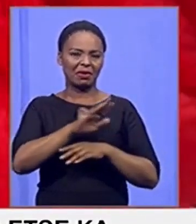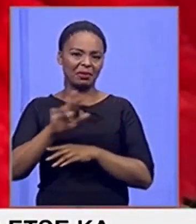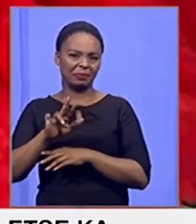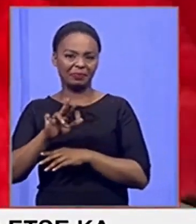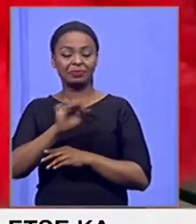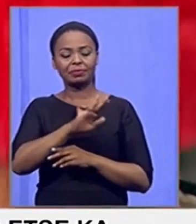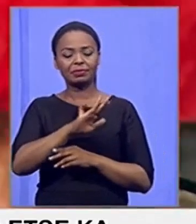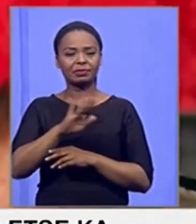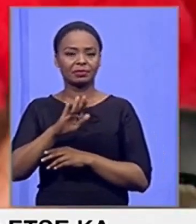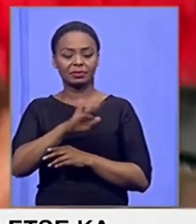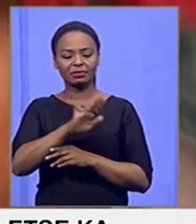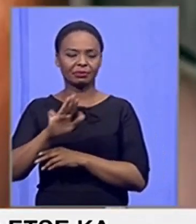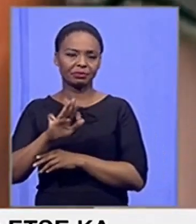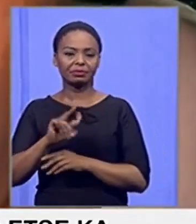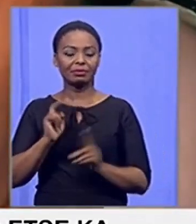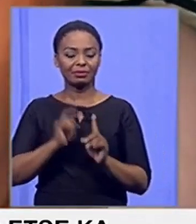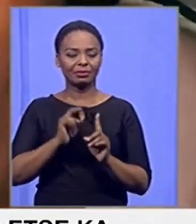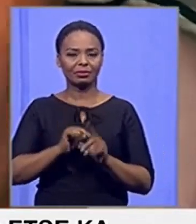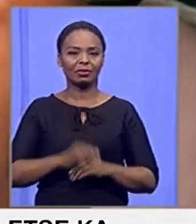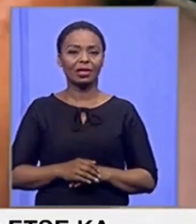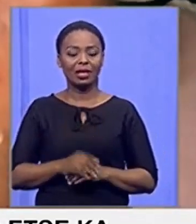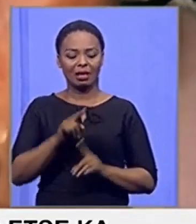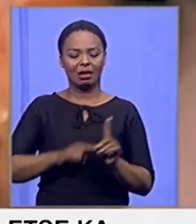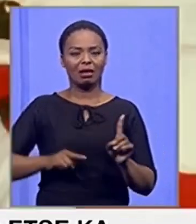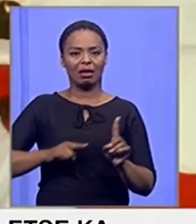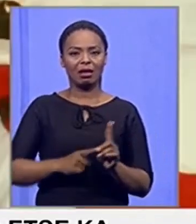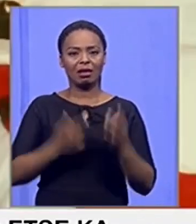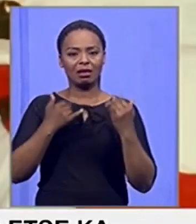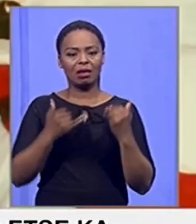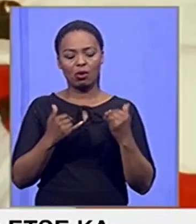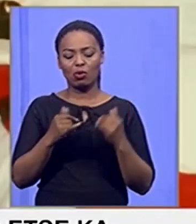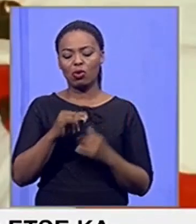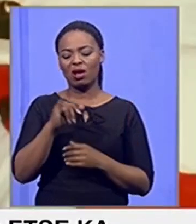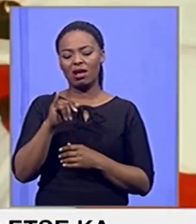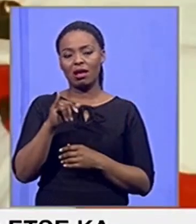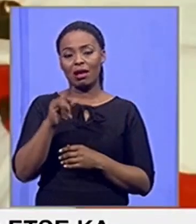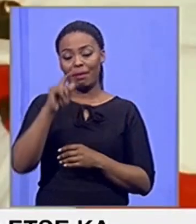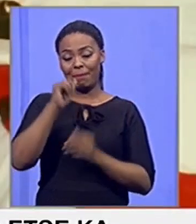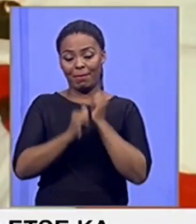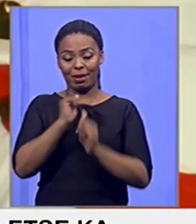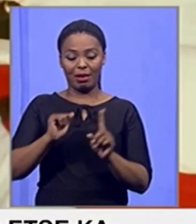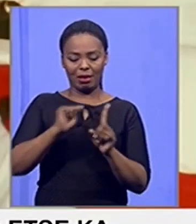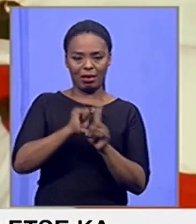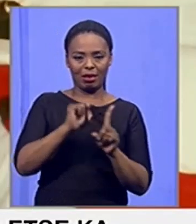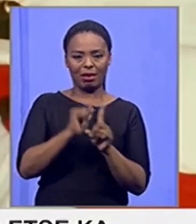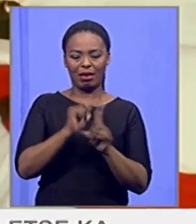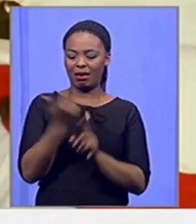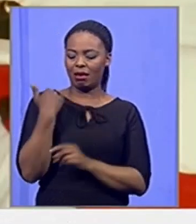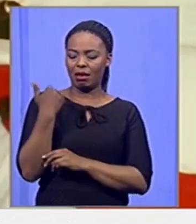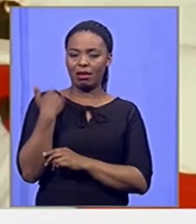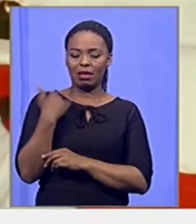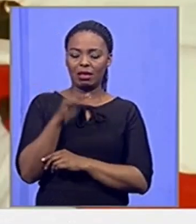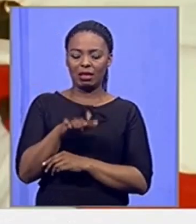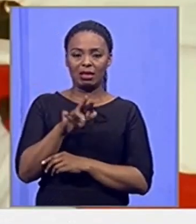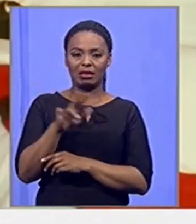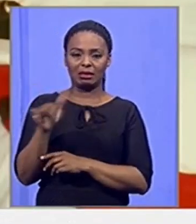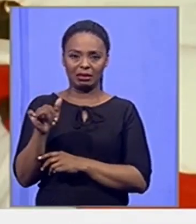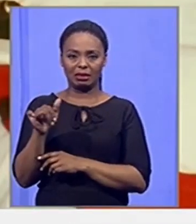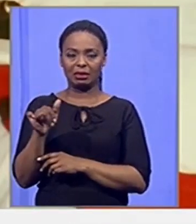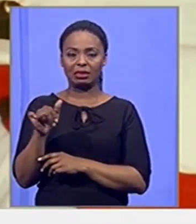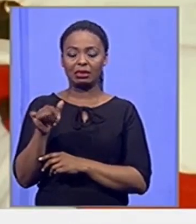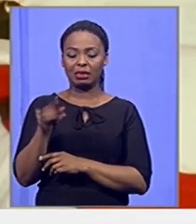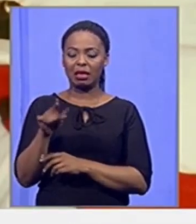59. Moena wa Tinyane Mnyekeni Given Achus o ile a thungwa ke mapolesa ka selemo sa